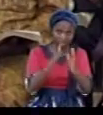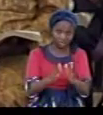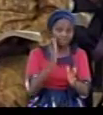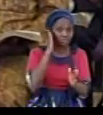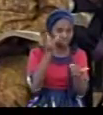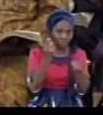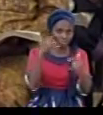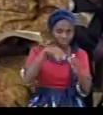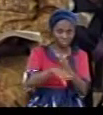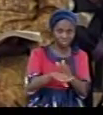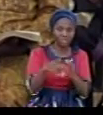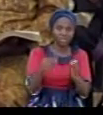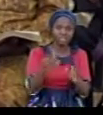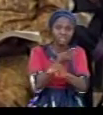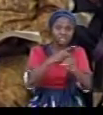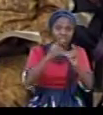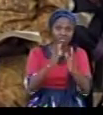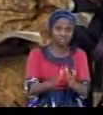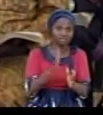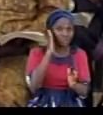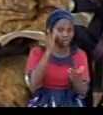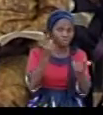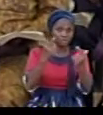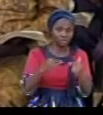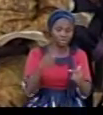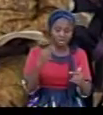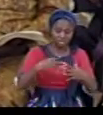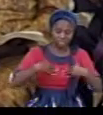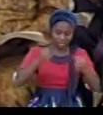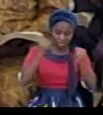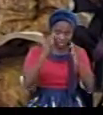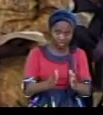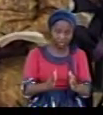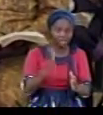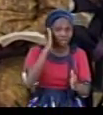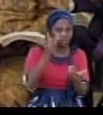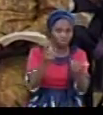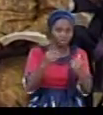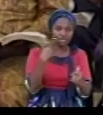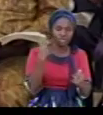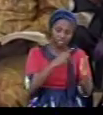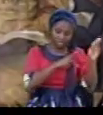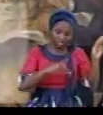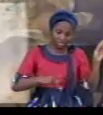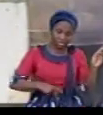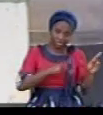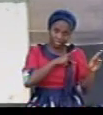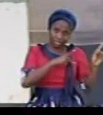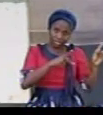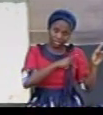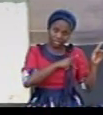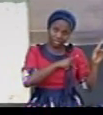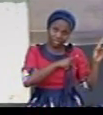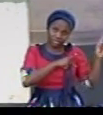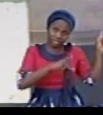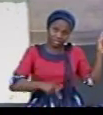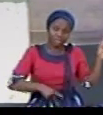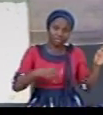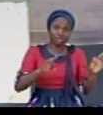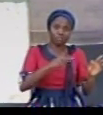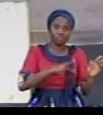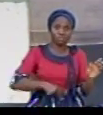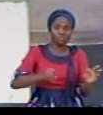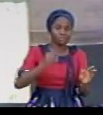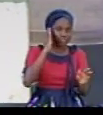The Deliverer will come in. The Healer will come in. The King of Kings will come in. They didn't know